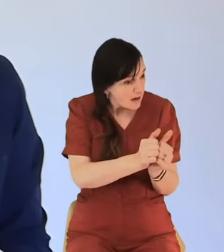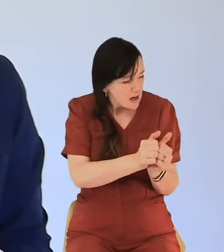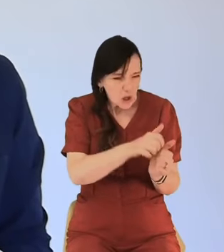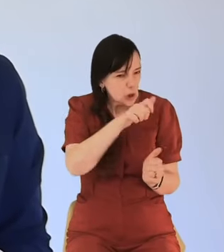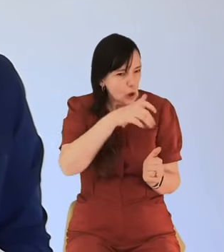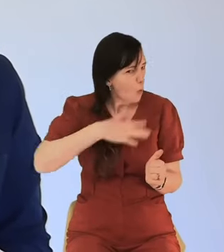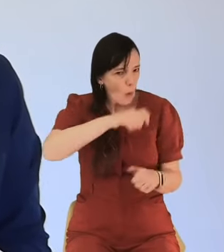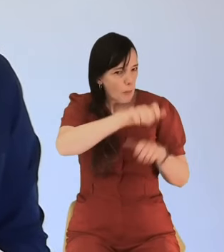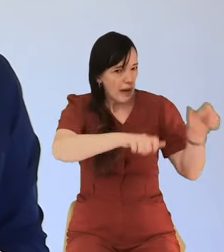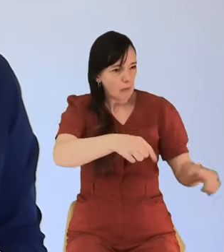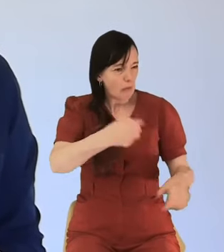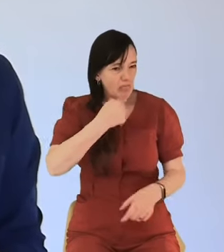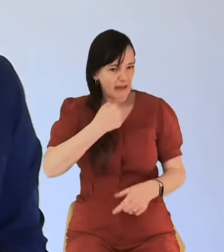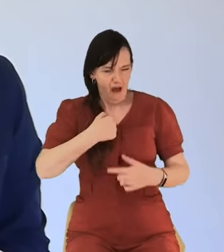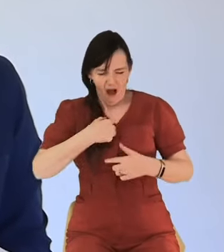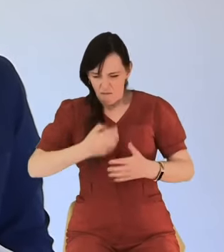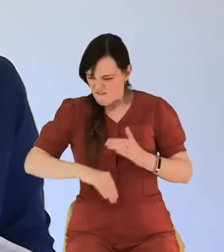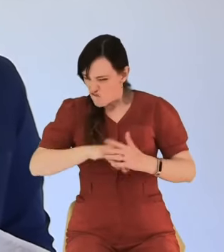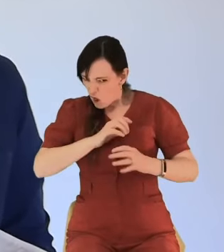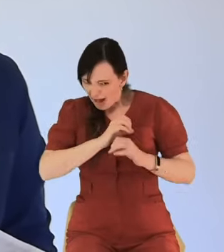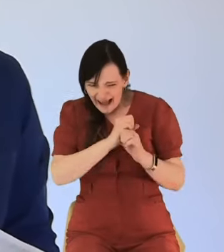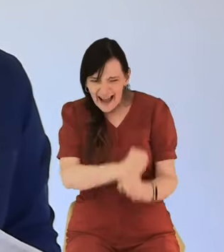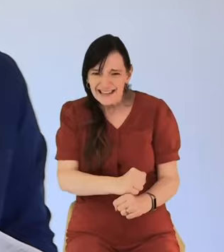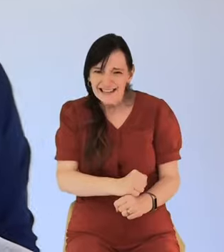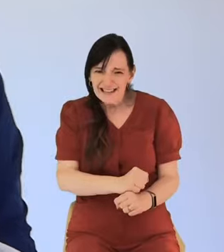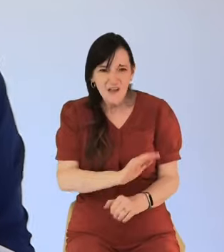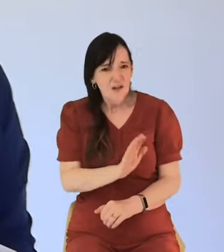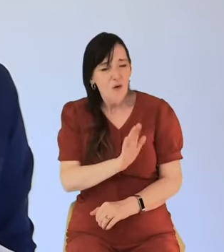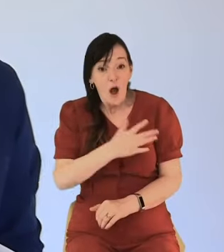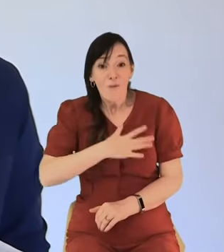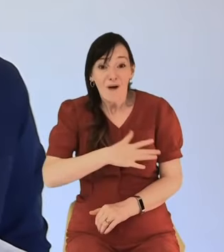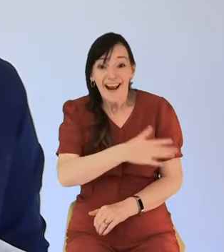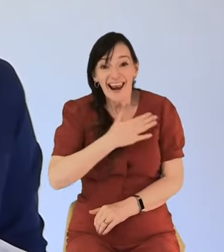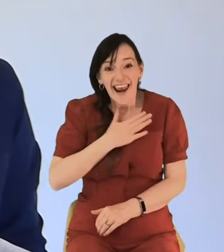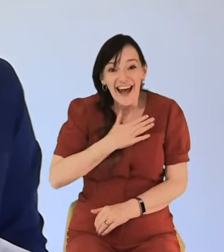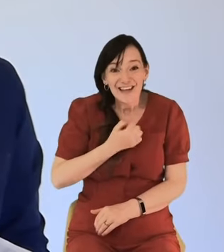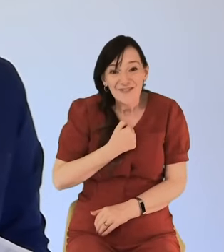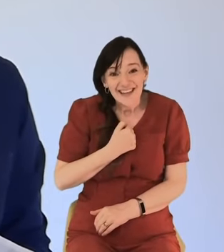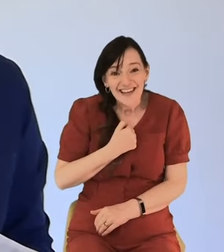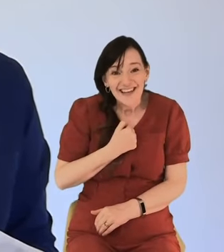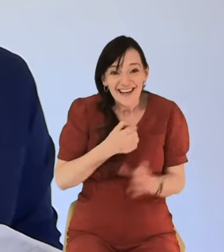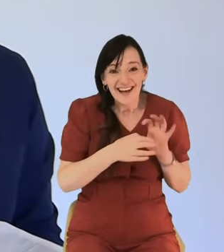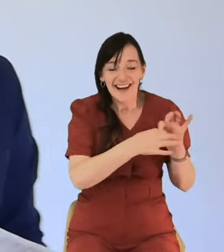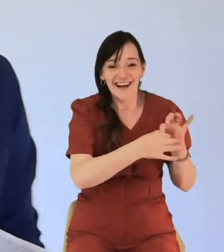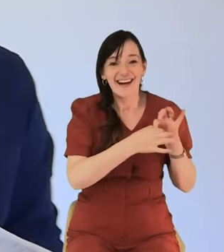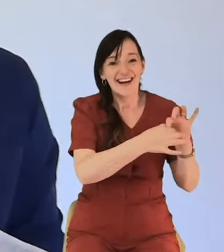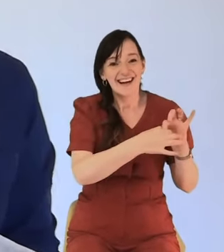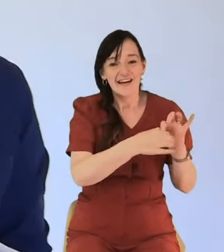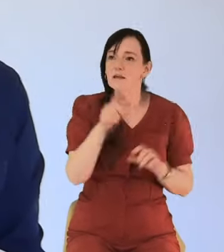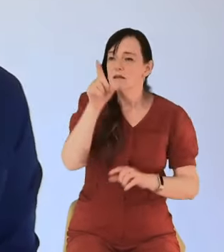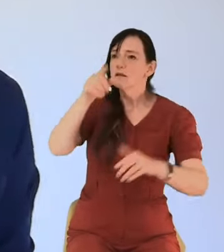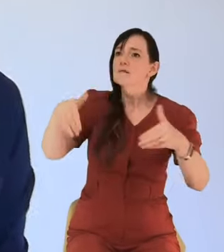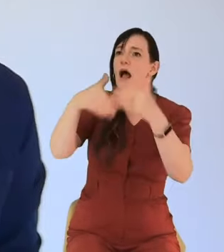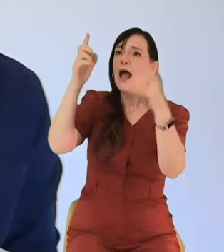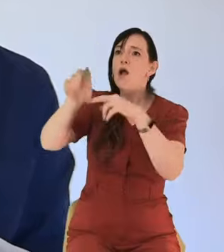intolerant or hateful. I want them to like me. And so the day of the